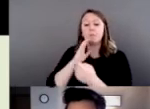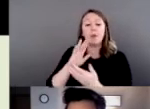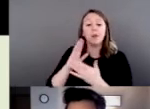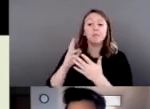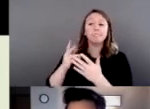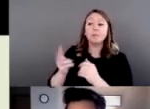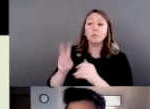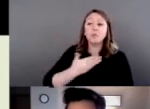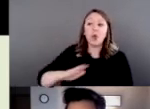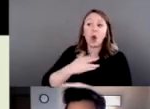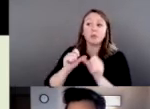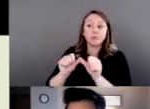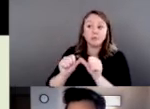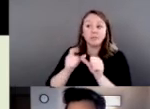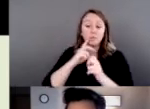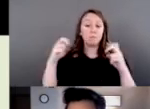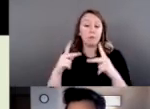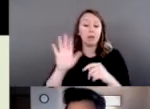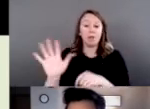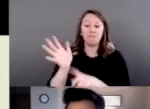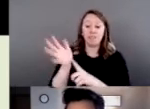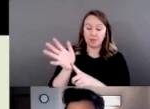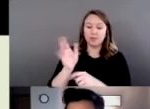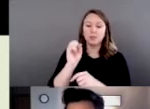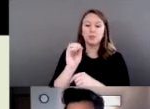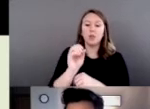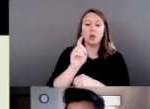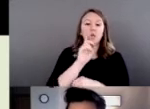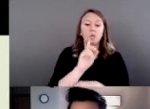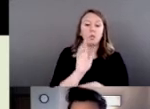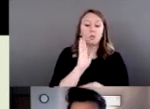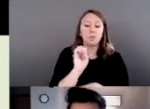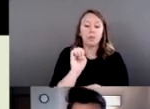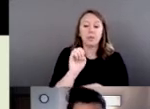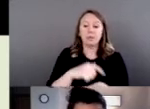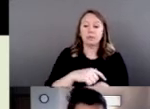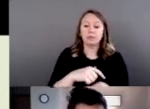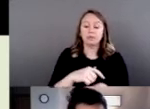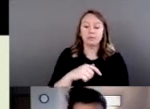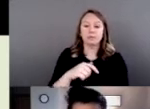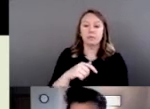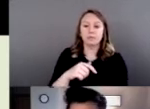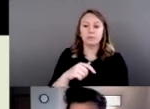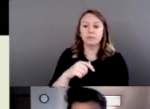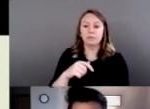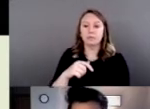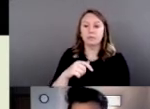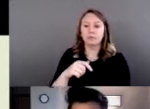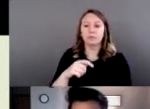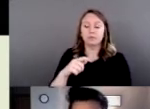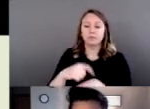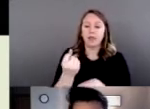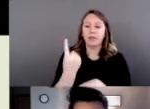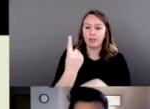then I'll come back in about 5 minutes. So it'll be 10 till at that time. Okay. Okay. All right. Thanks all. Go ahead and honor your human needs.